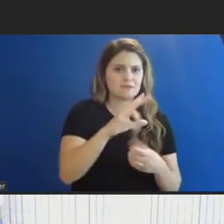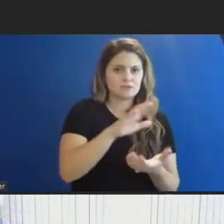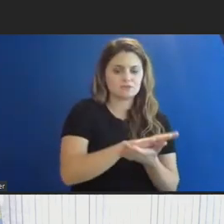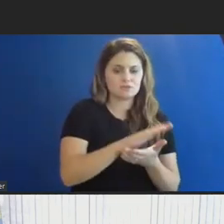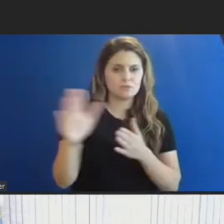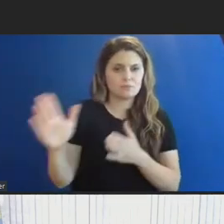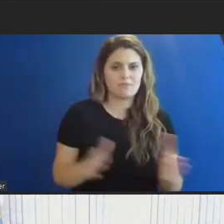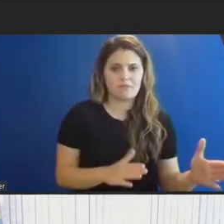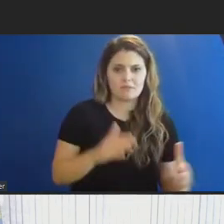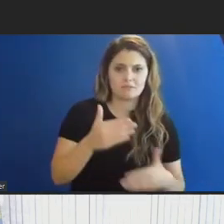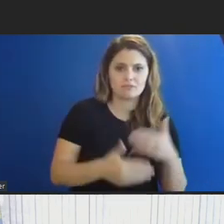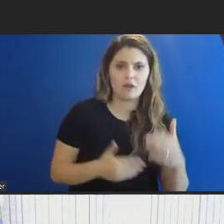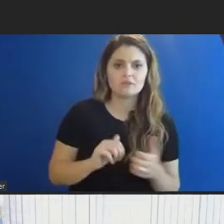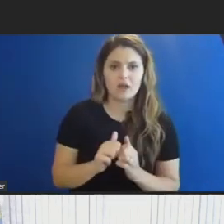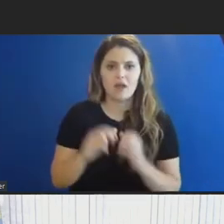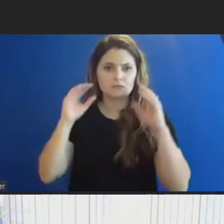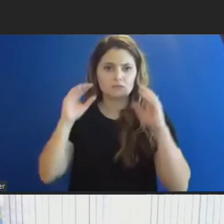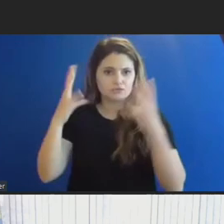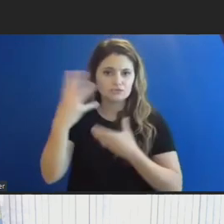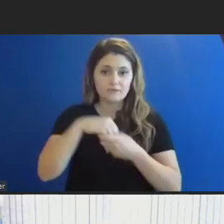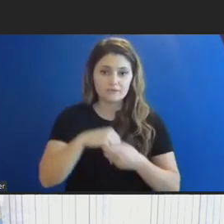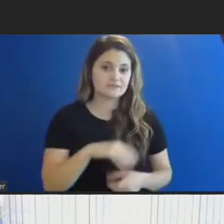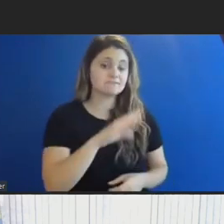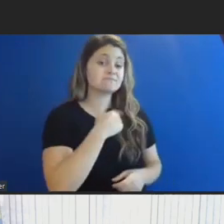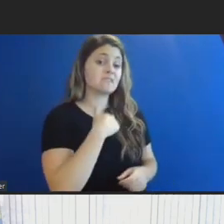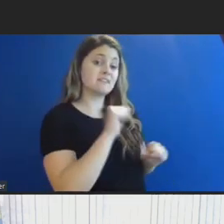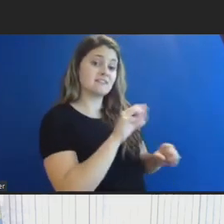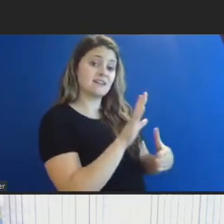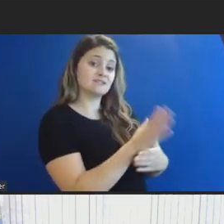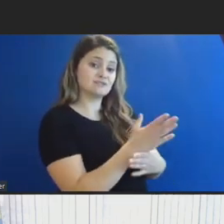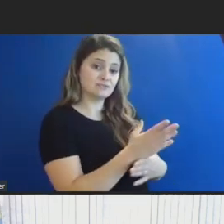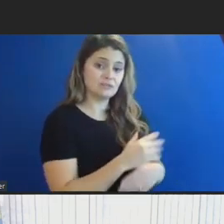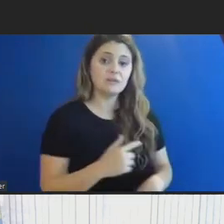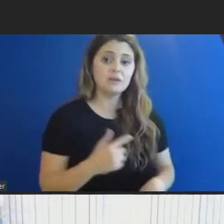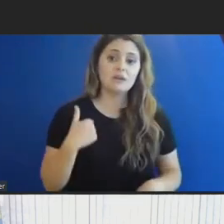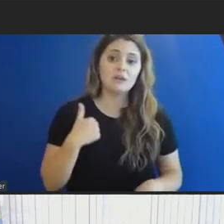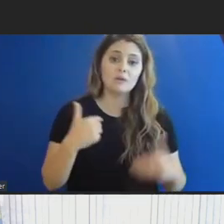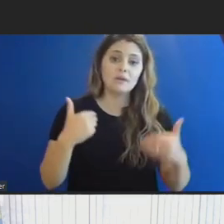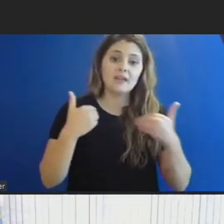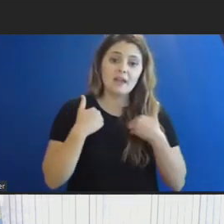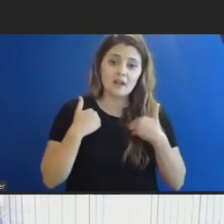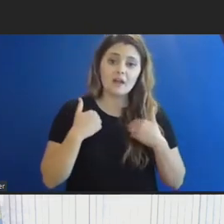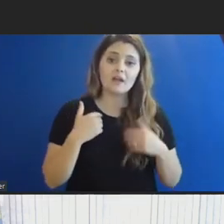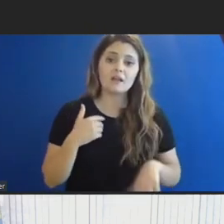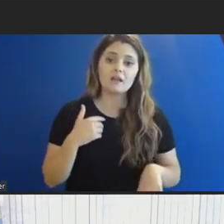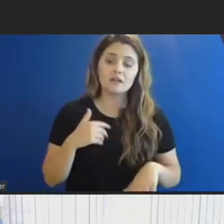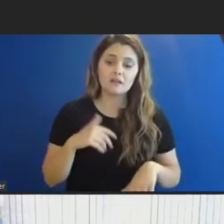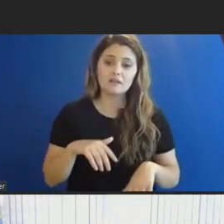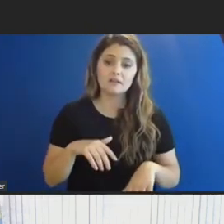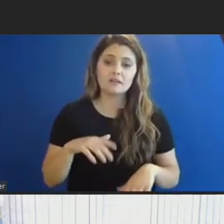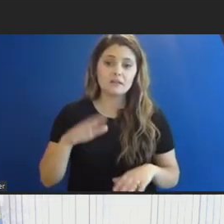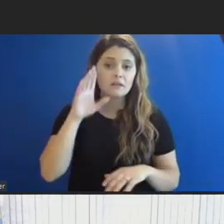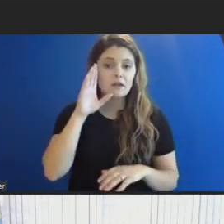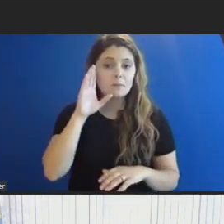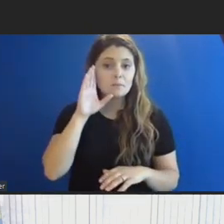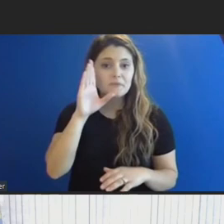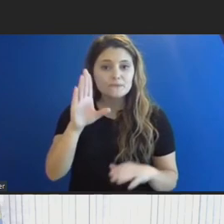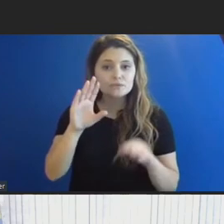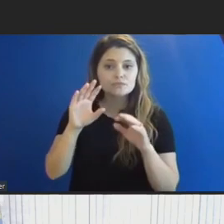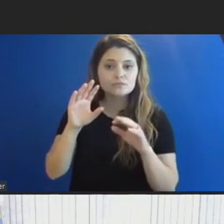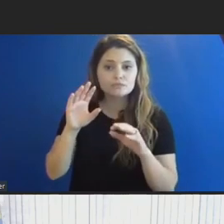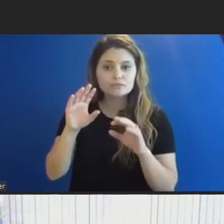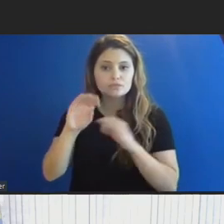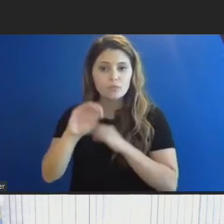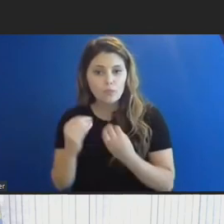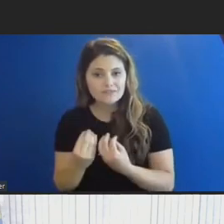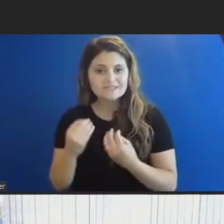process? I can share that. We actually had our teacher organizations that are present in